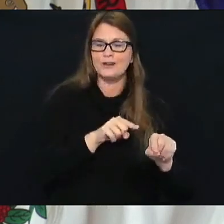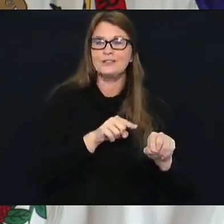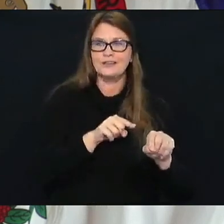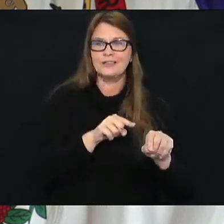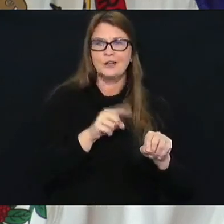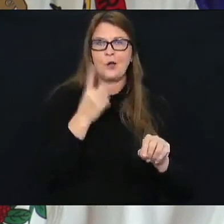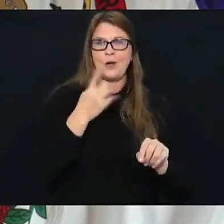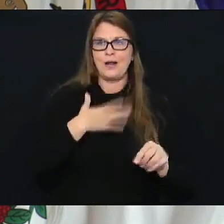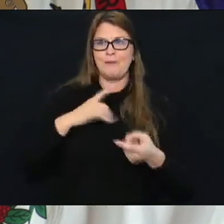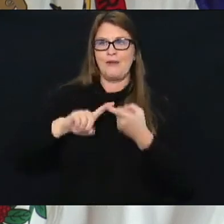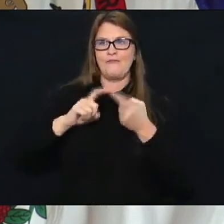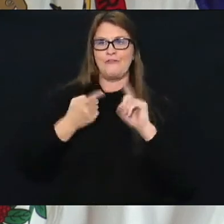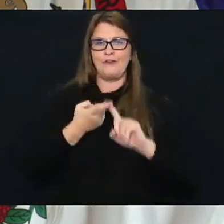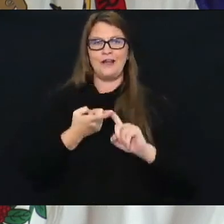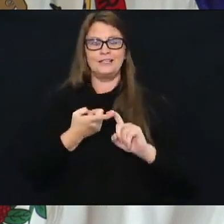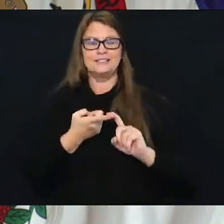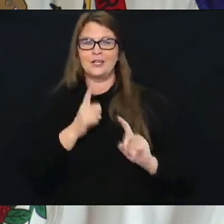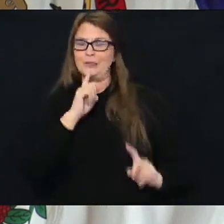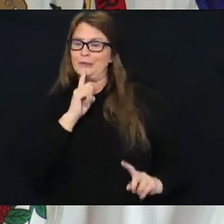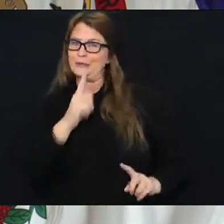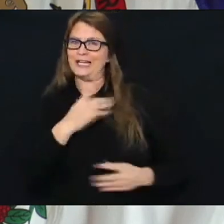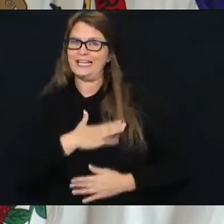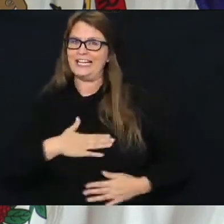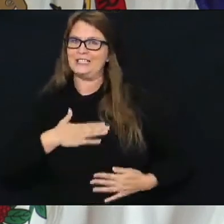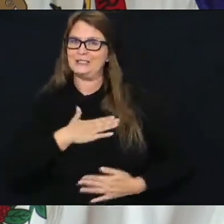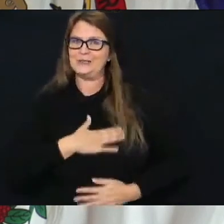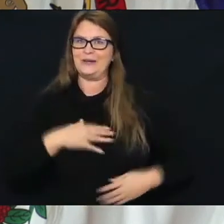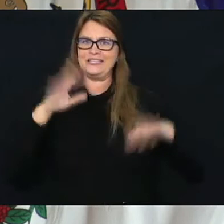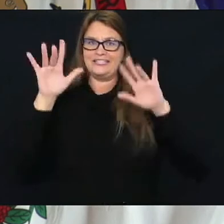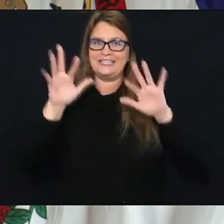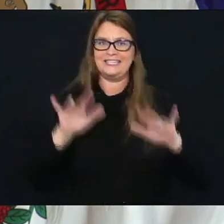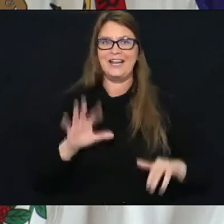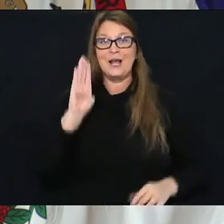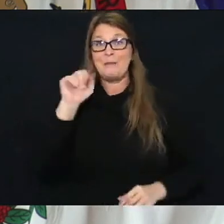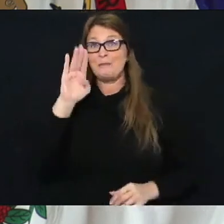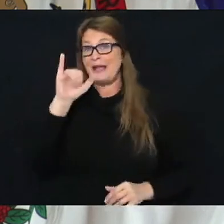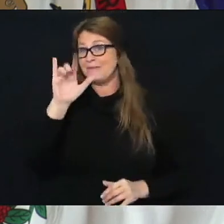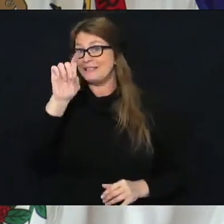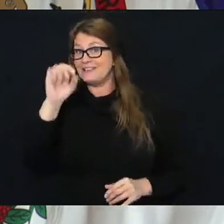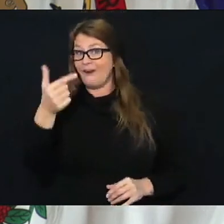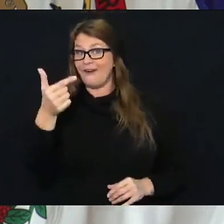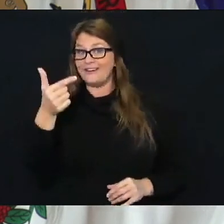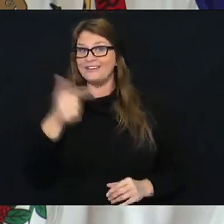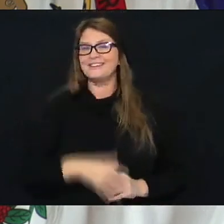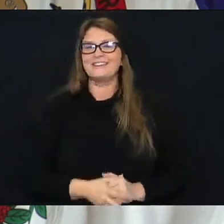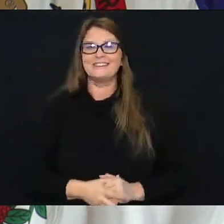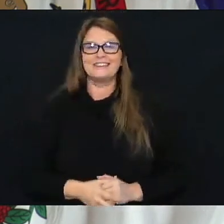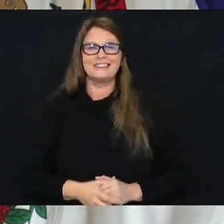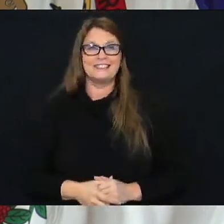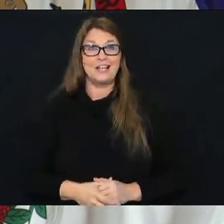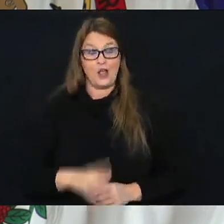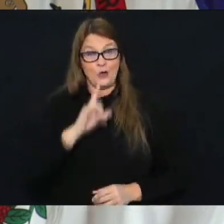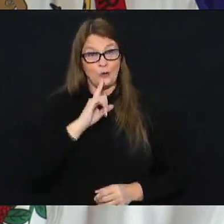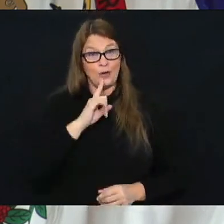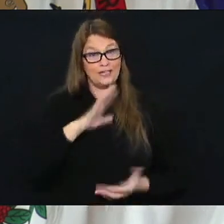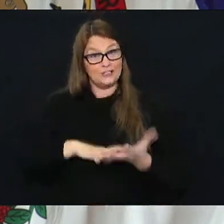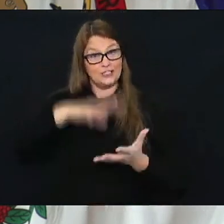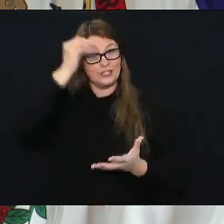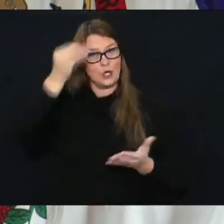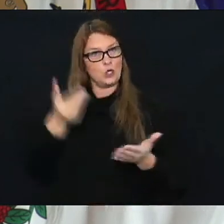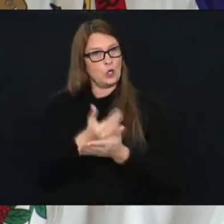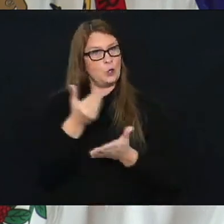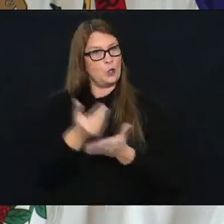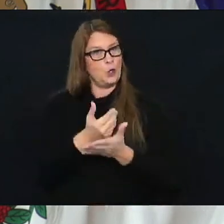our buddies that is really enjoying the snow, and that's Baby Dog. You know, in fact, she's learned a new